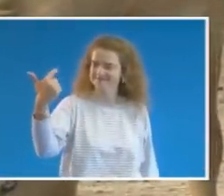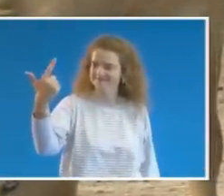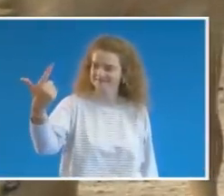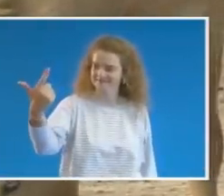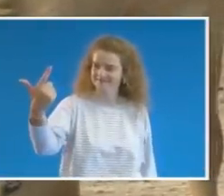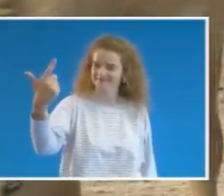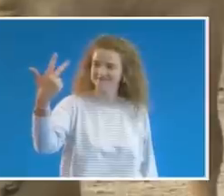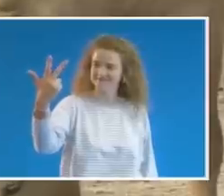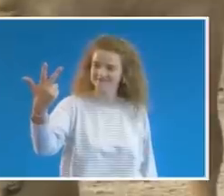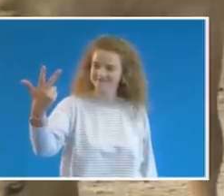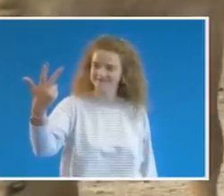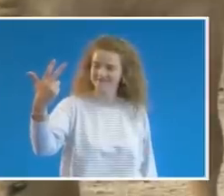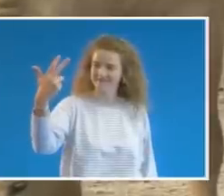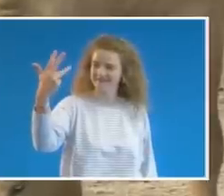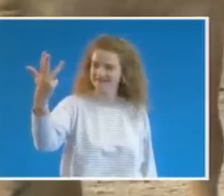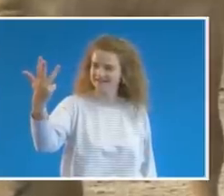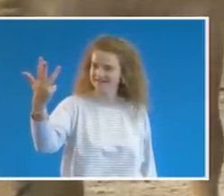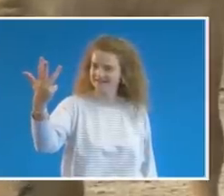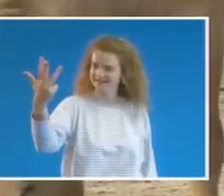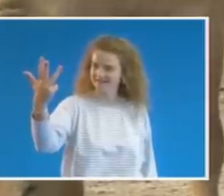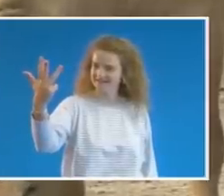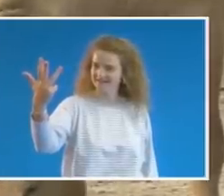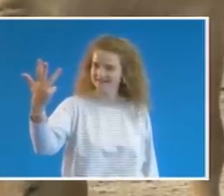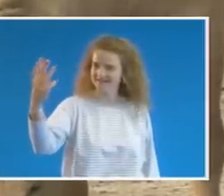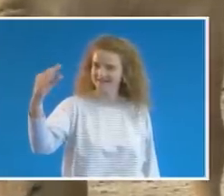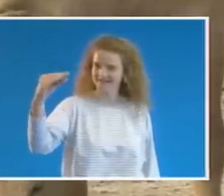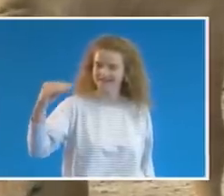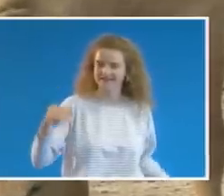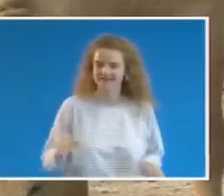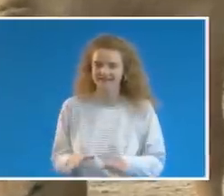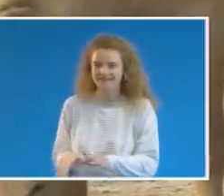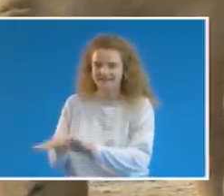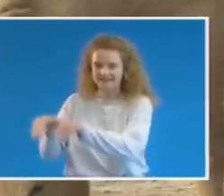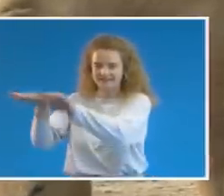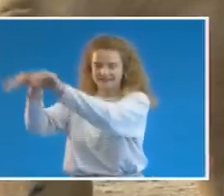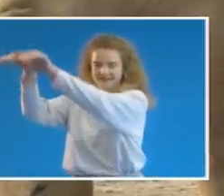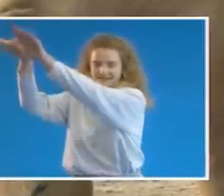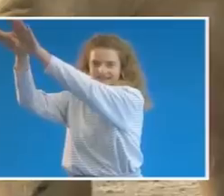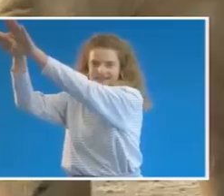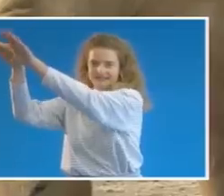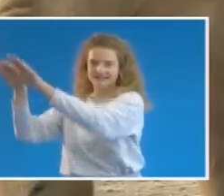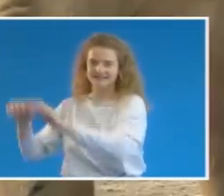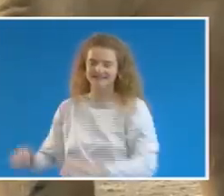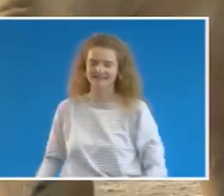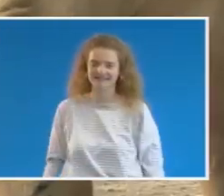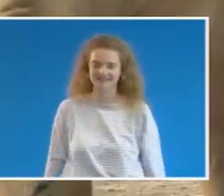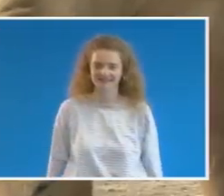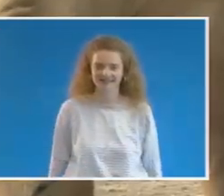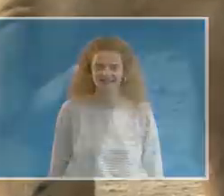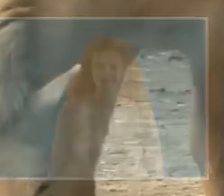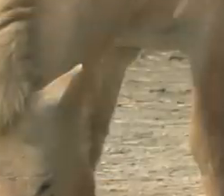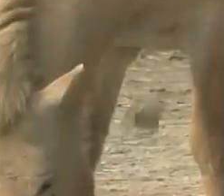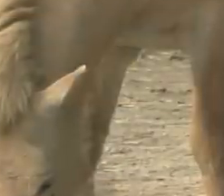One little, two little, three little, four little, cheep, I'll fly away too.